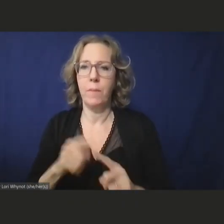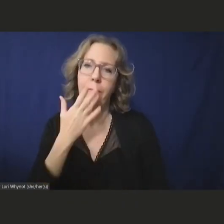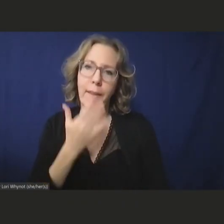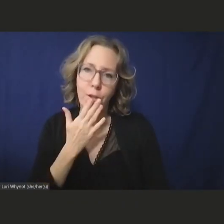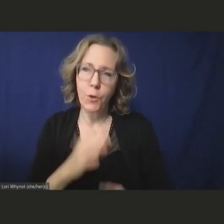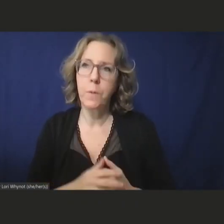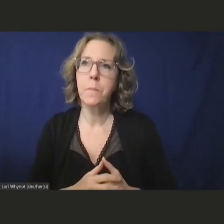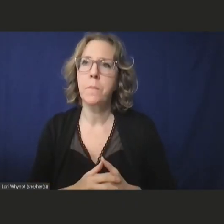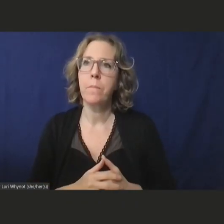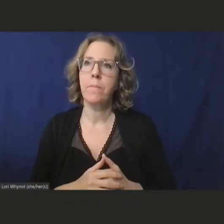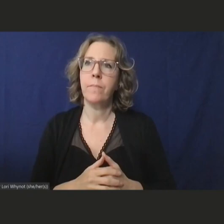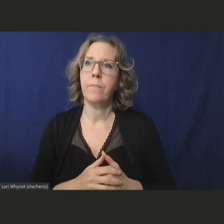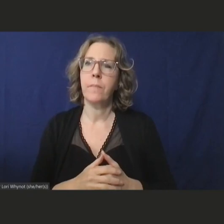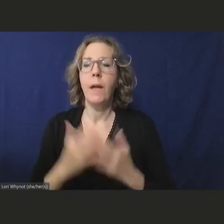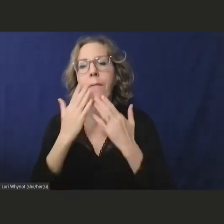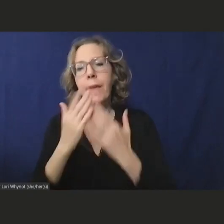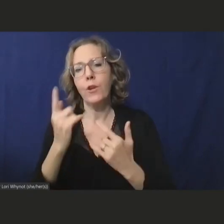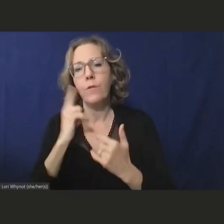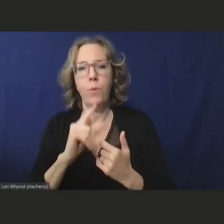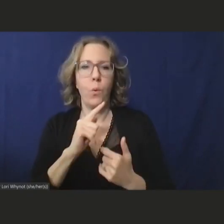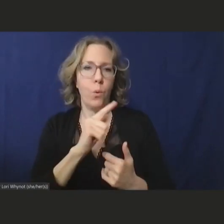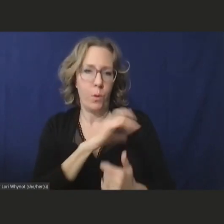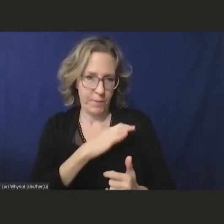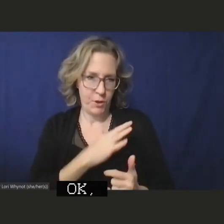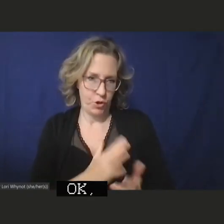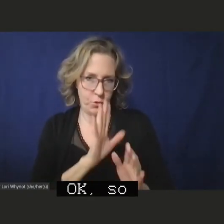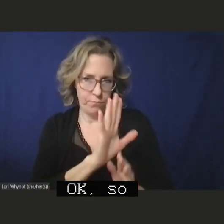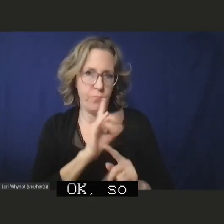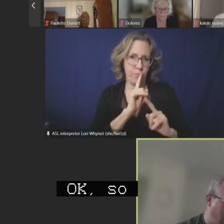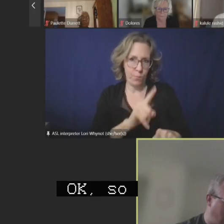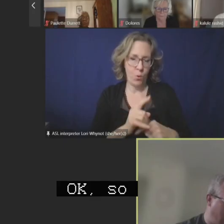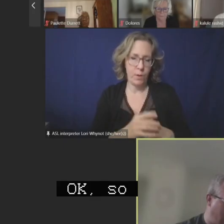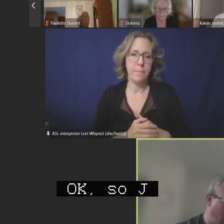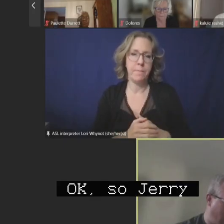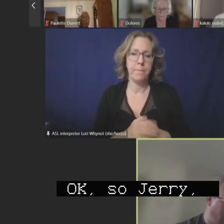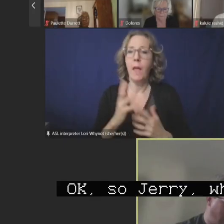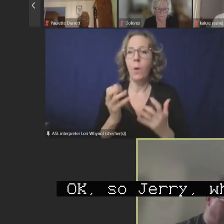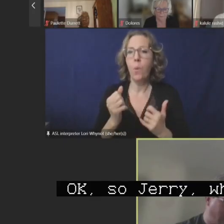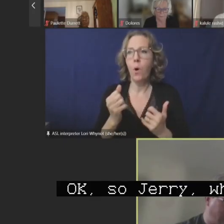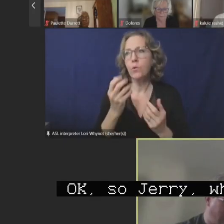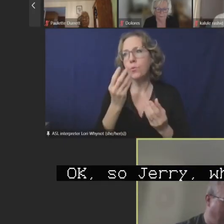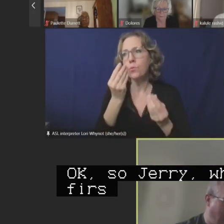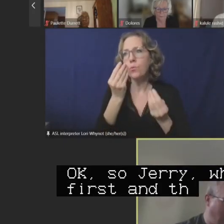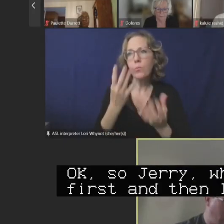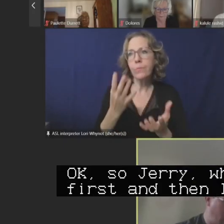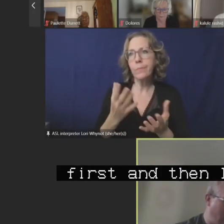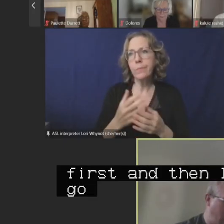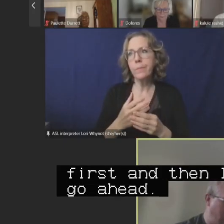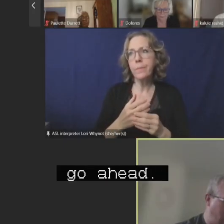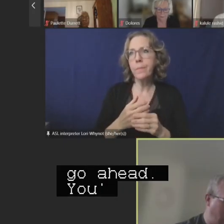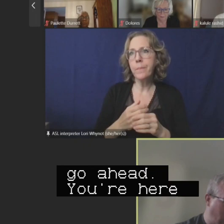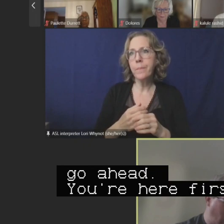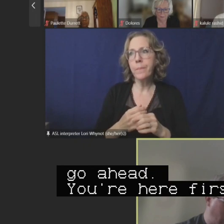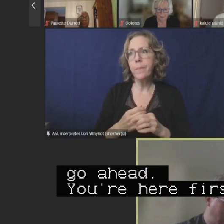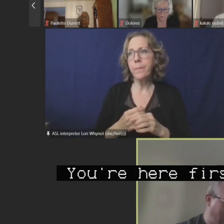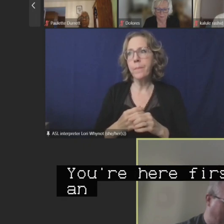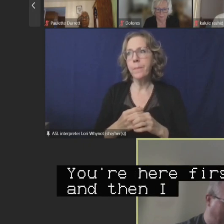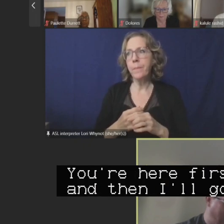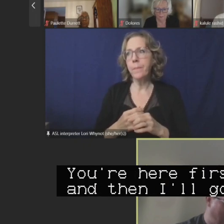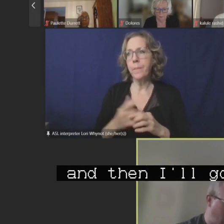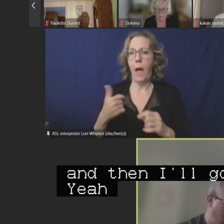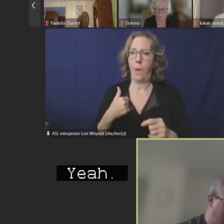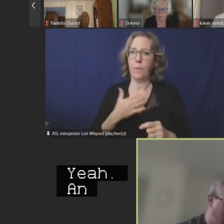and thank you, for Commissioner, for your report. And I wanted to say, too, that I was happy to be able to